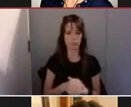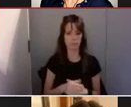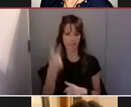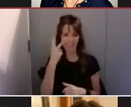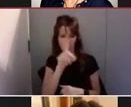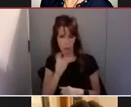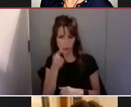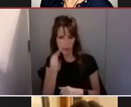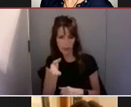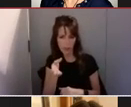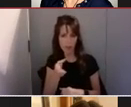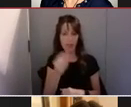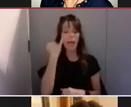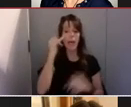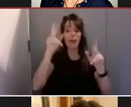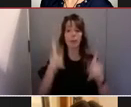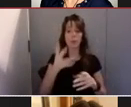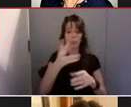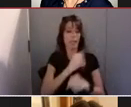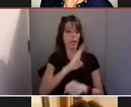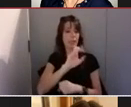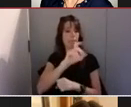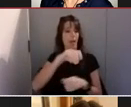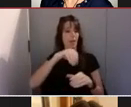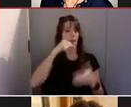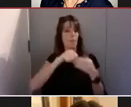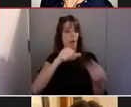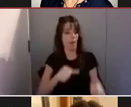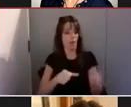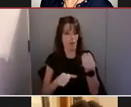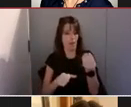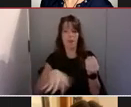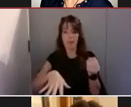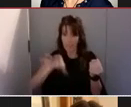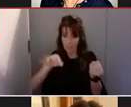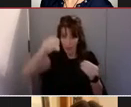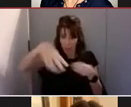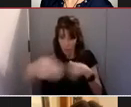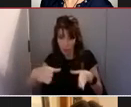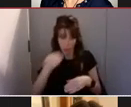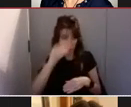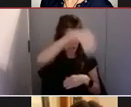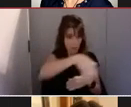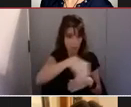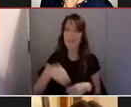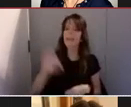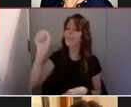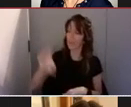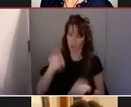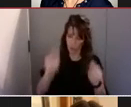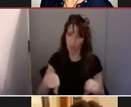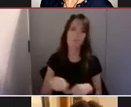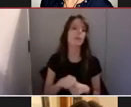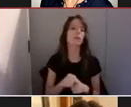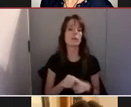here. So once a person gets their ballot in the mail, they can find a drop box and put the ballot in there? Yes, they sure can. And